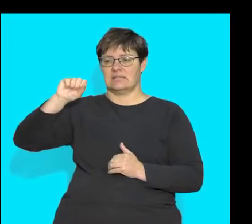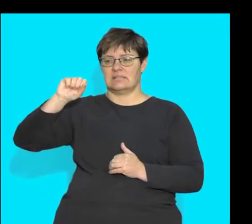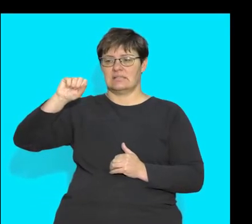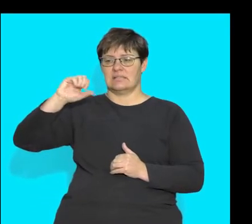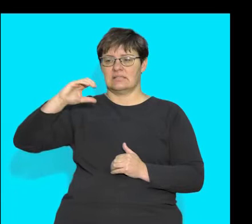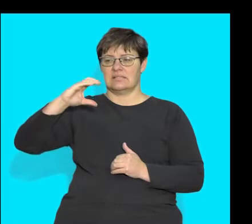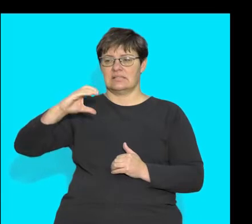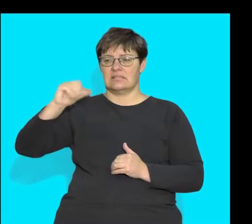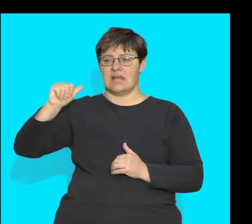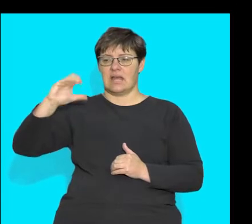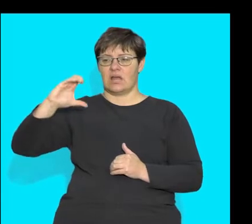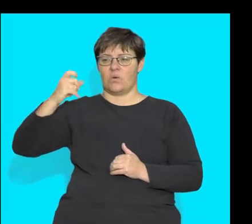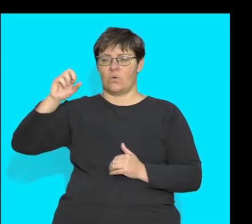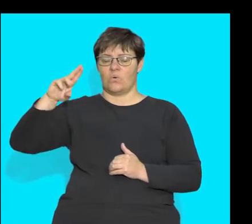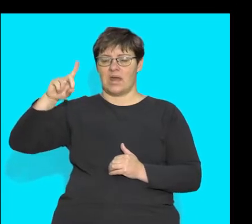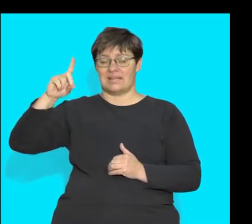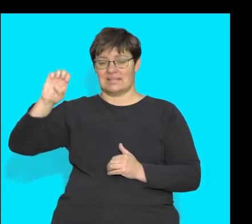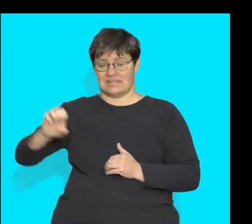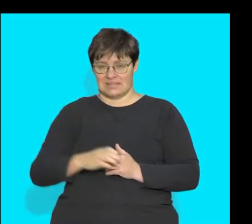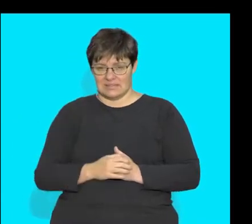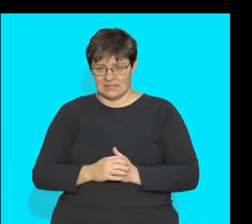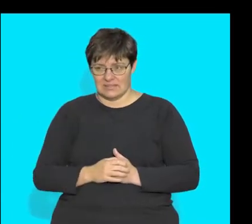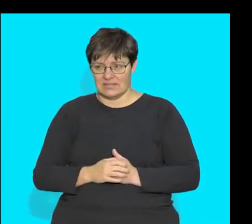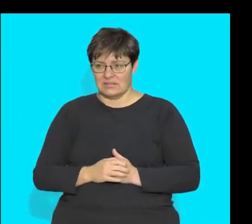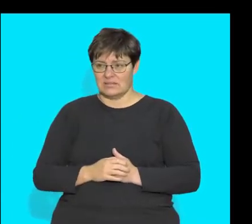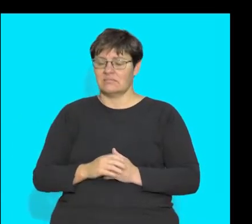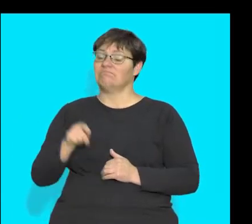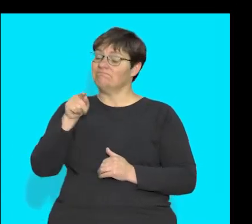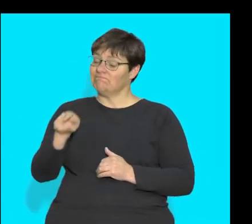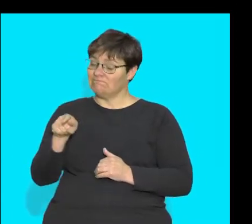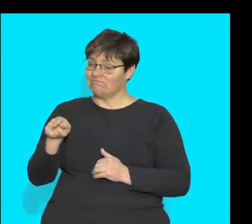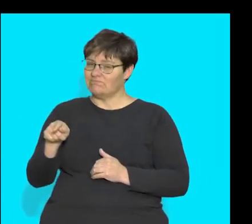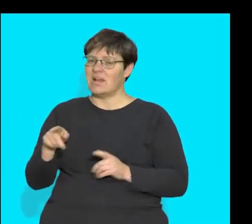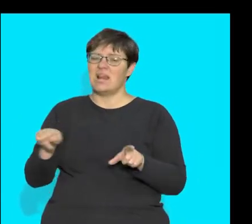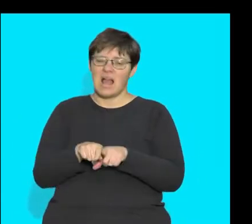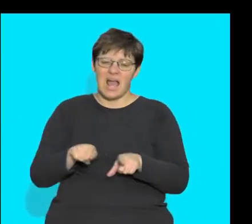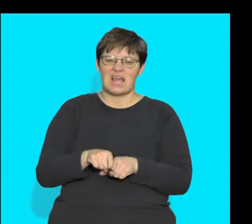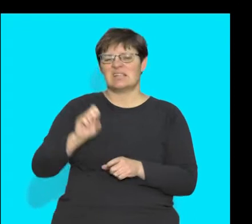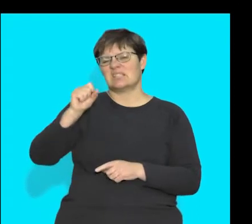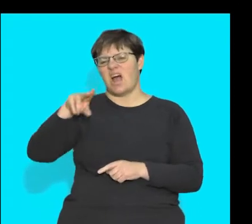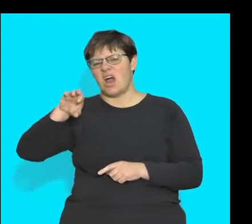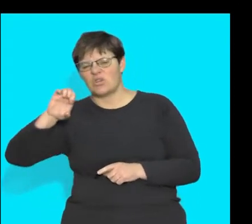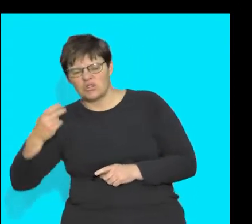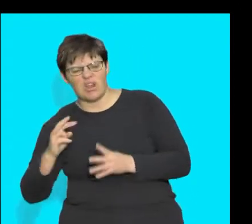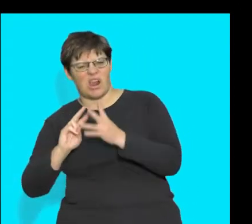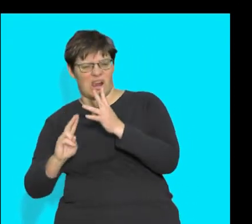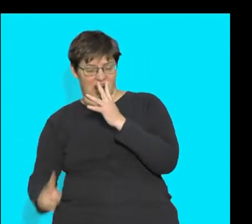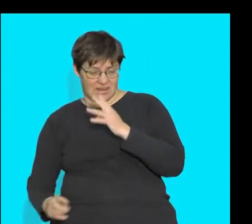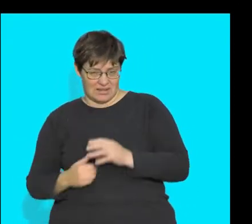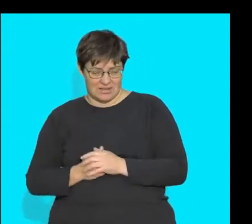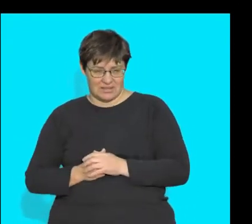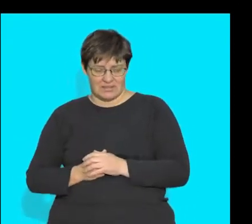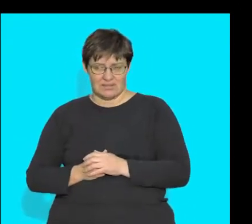it's a carbohydrate, and it's made up of a saccharide, the polysaccharide, like starch and everything. And here